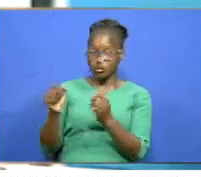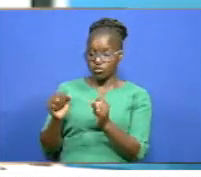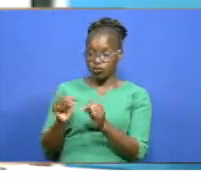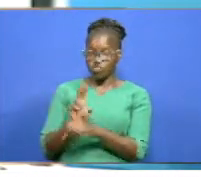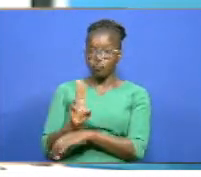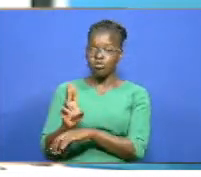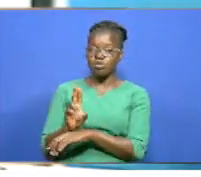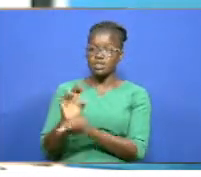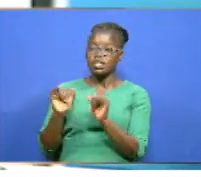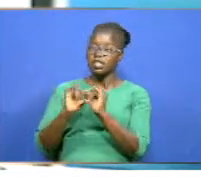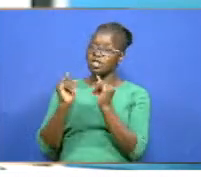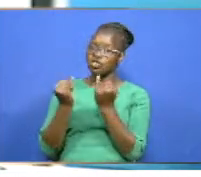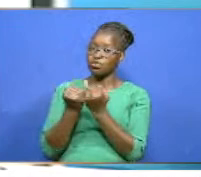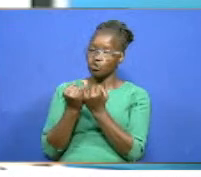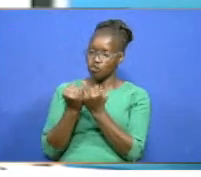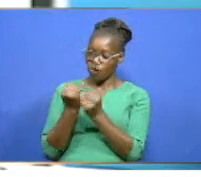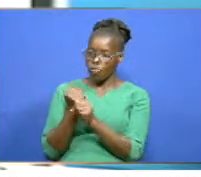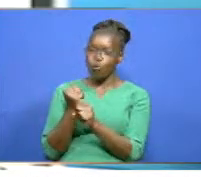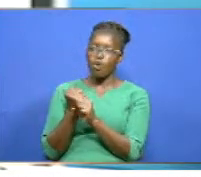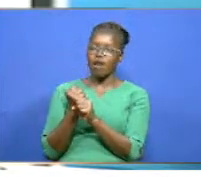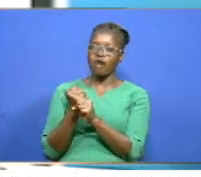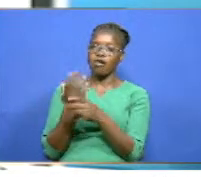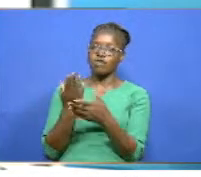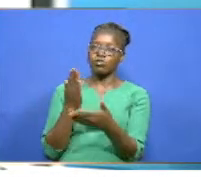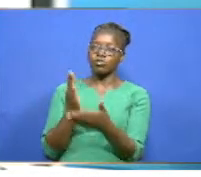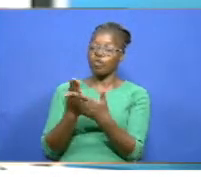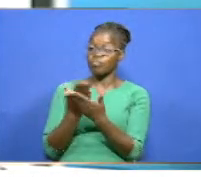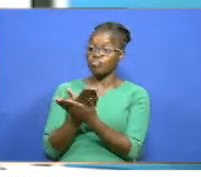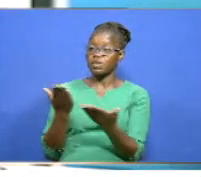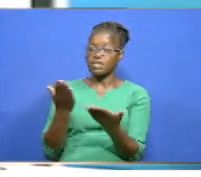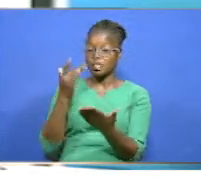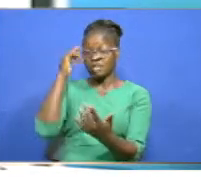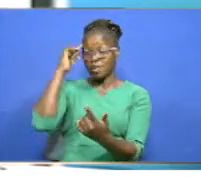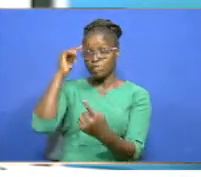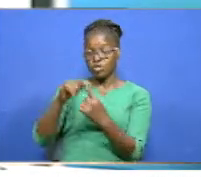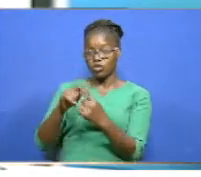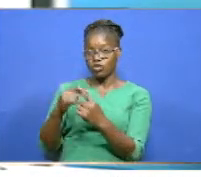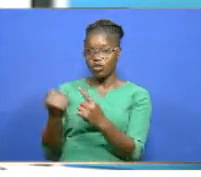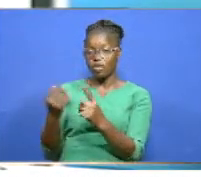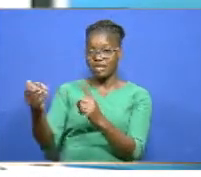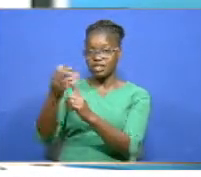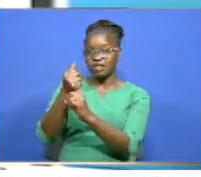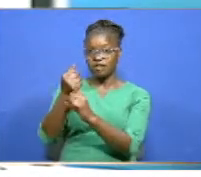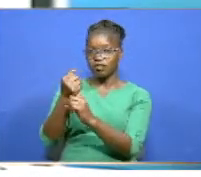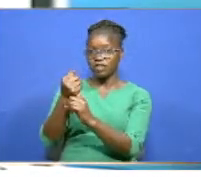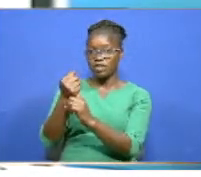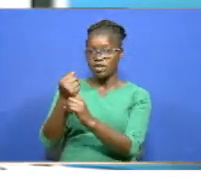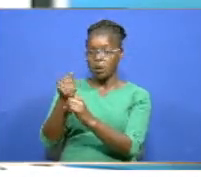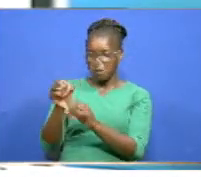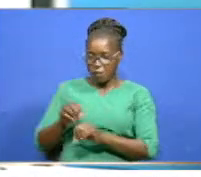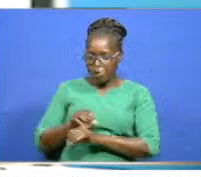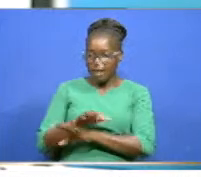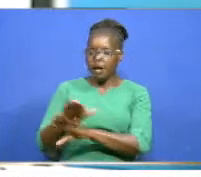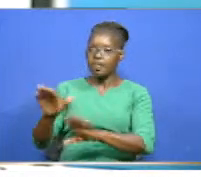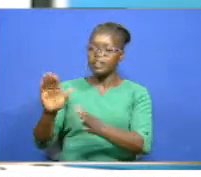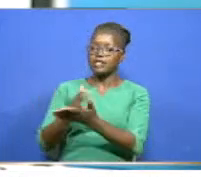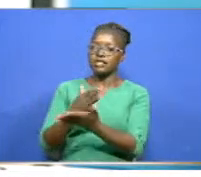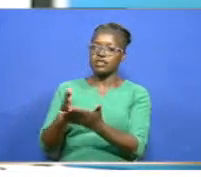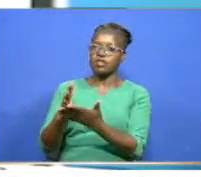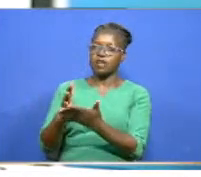an institutional framework of curbing this ambition. And that can only be achieved using this multi-sectoral approach, where